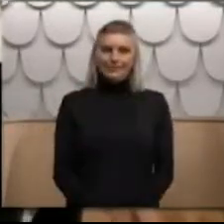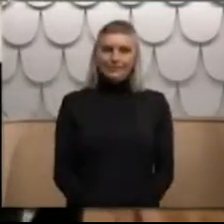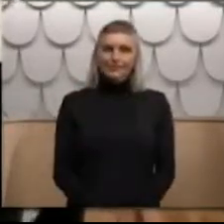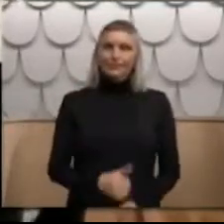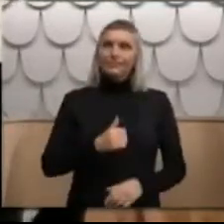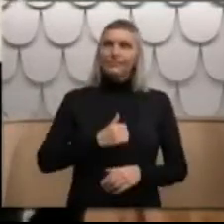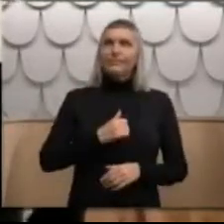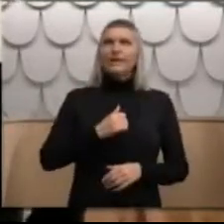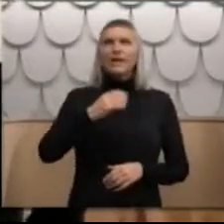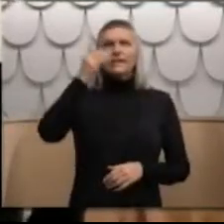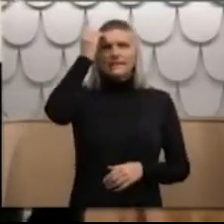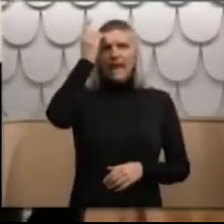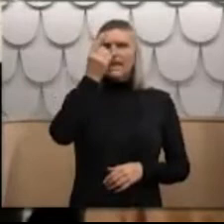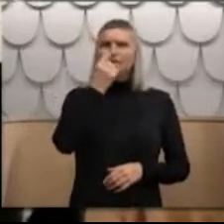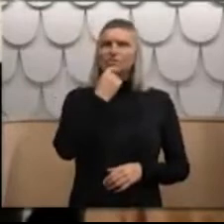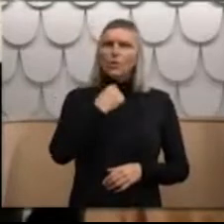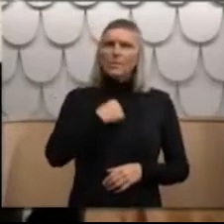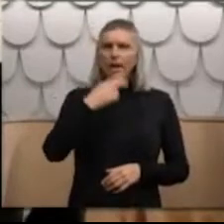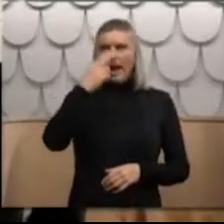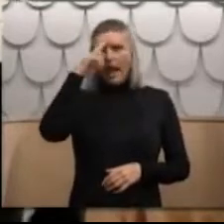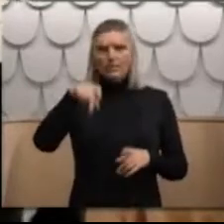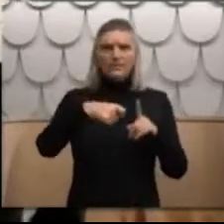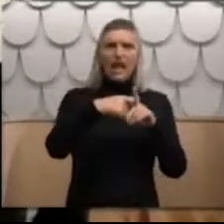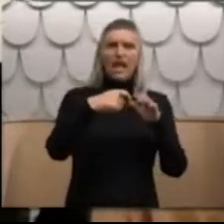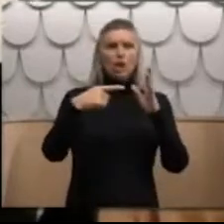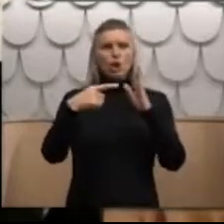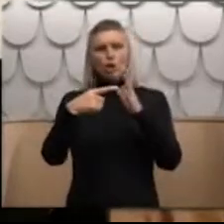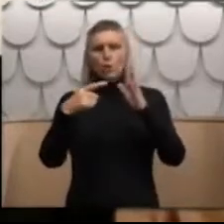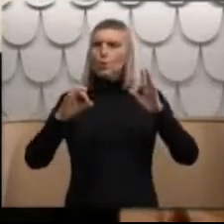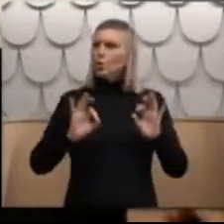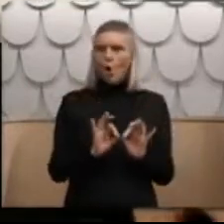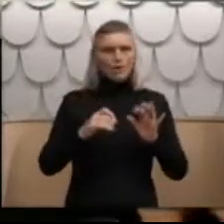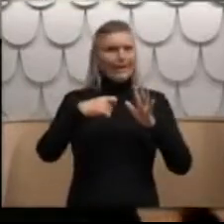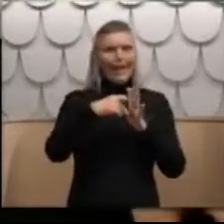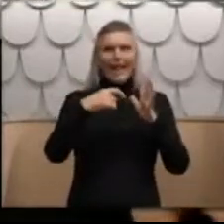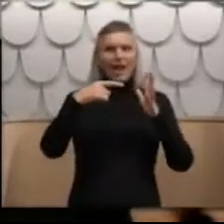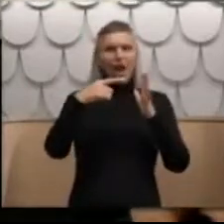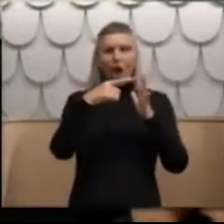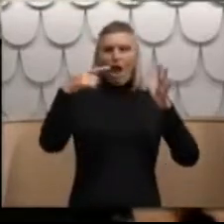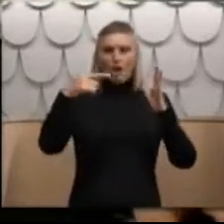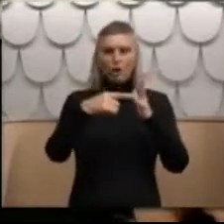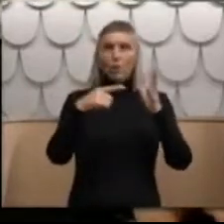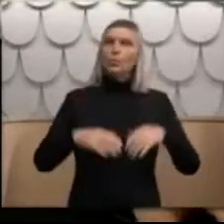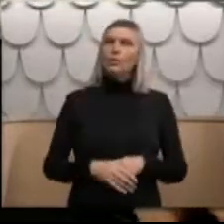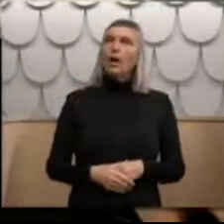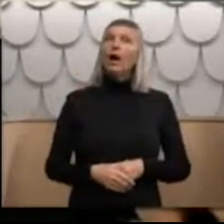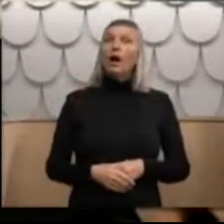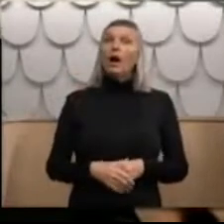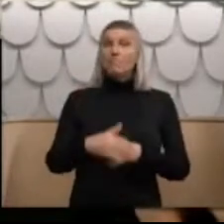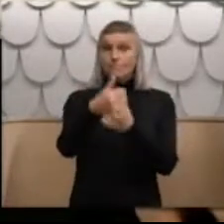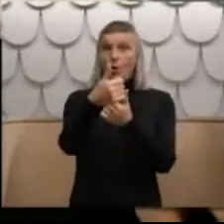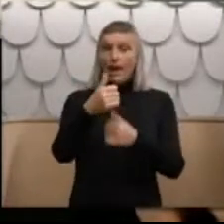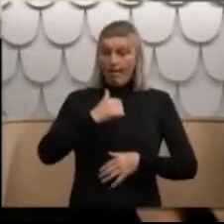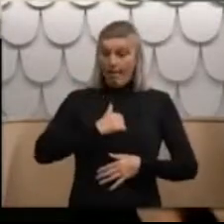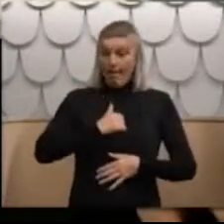My dad told me my name is Koo, it's K-U, not K-I-U. Mm. Well, then we will change all our documents to make